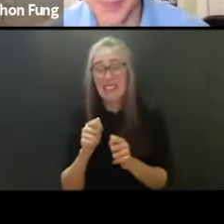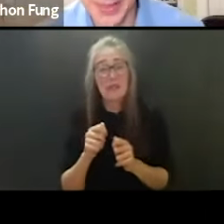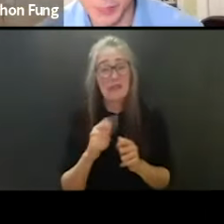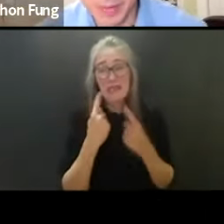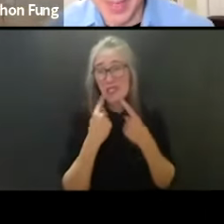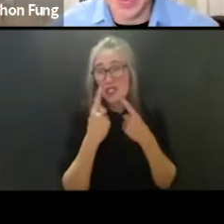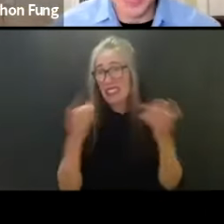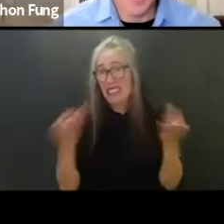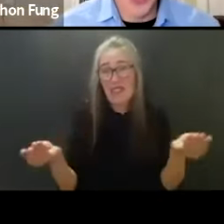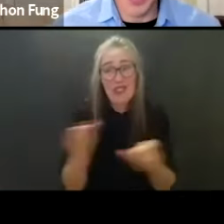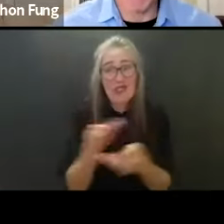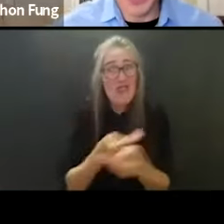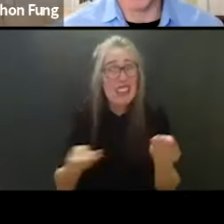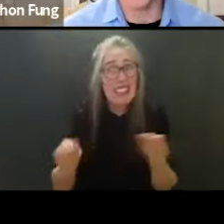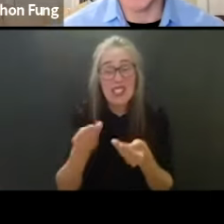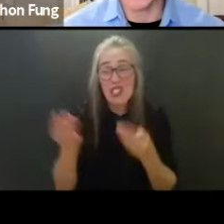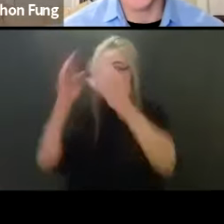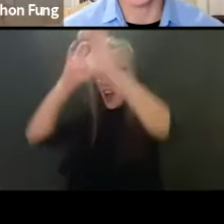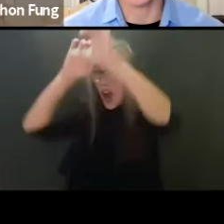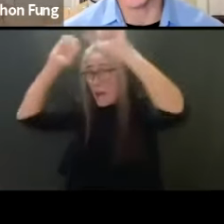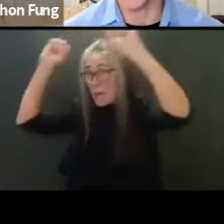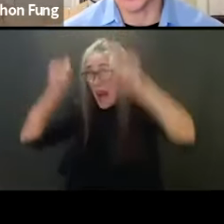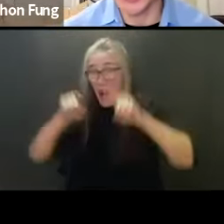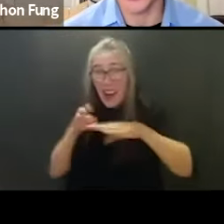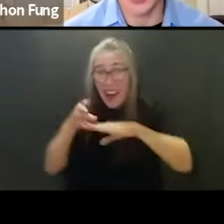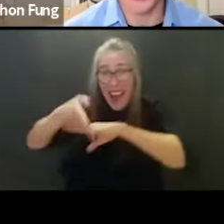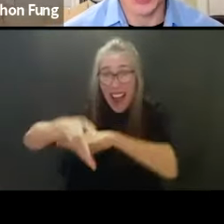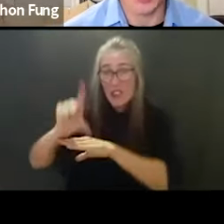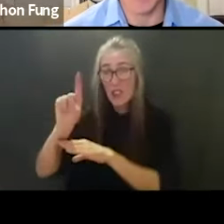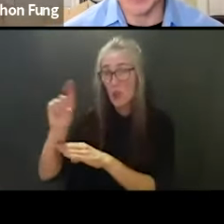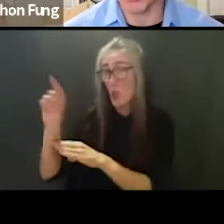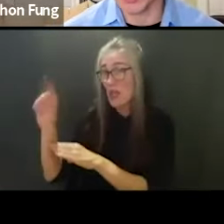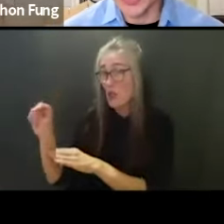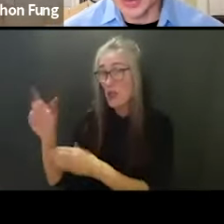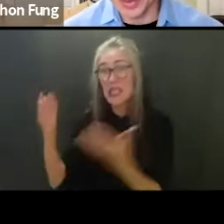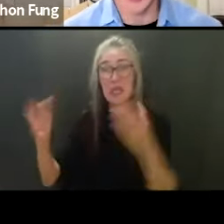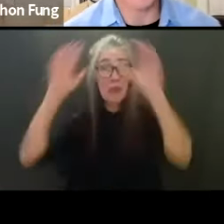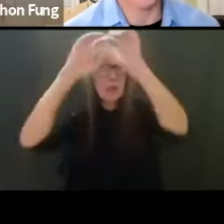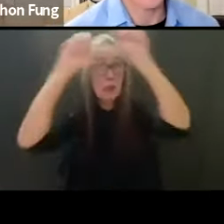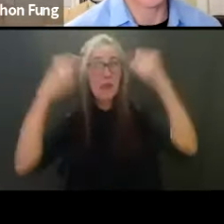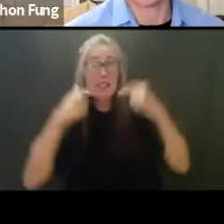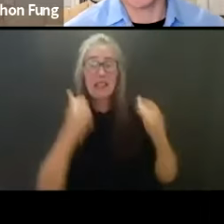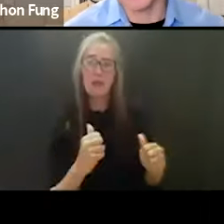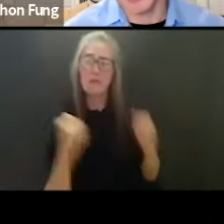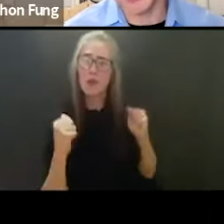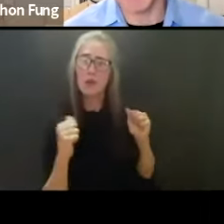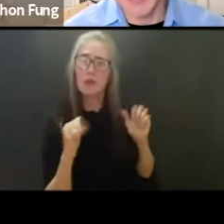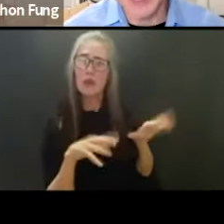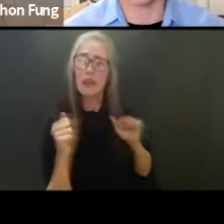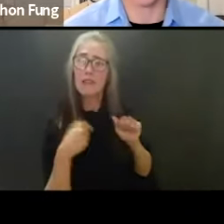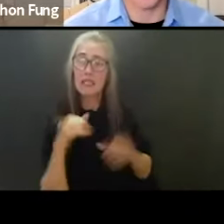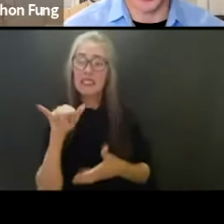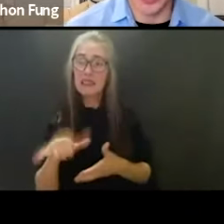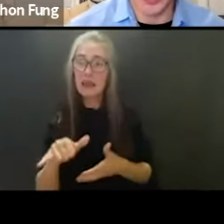we may not be able to manage a successful, peaceful transition of power in the 2020 election. That would be the most